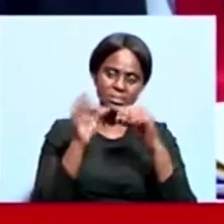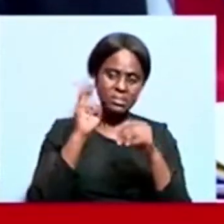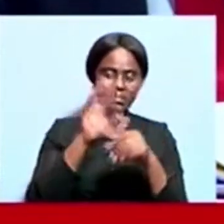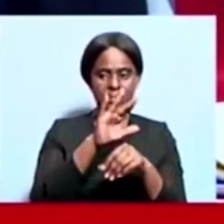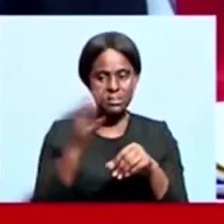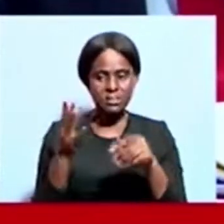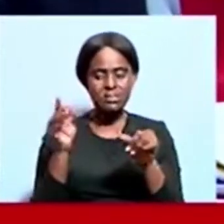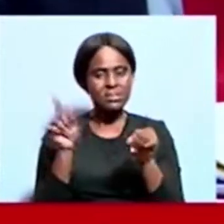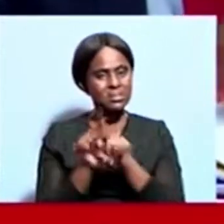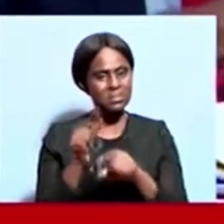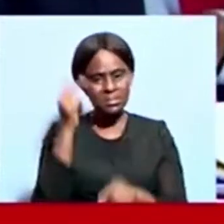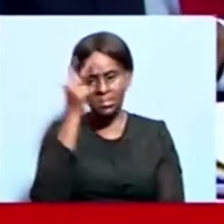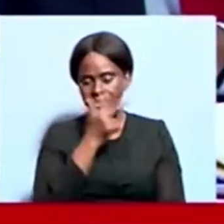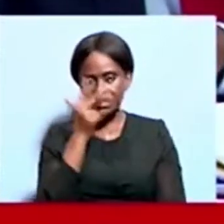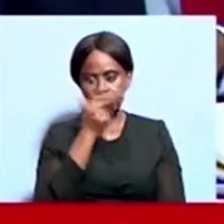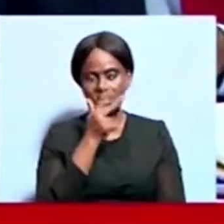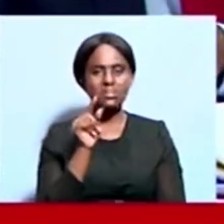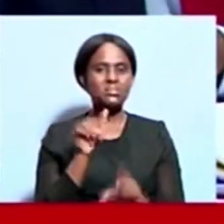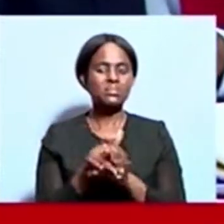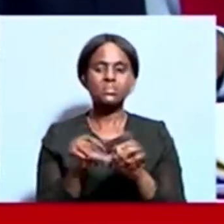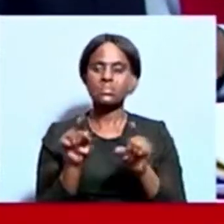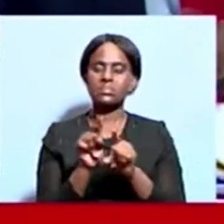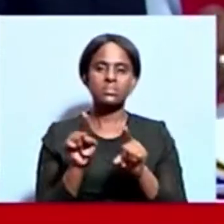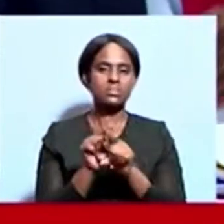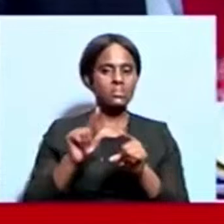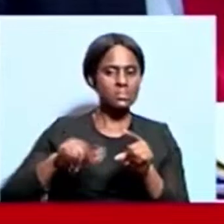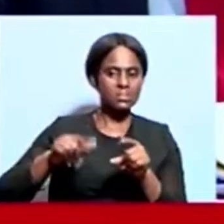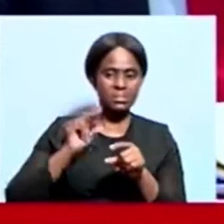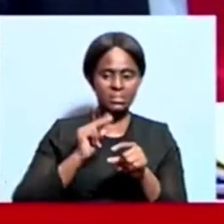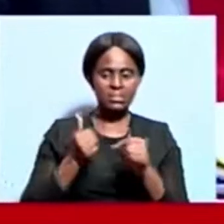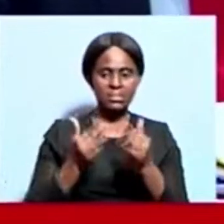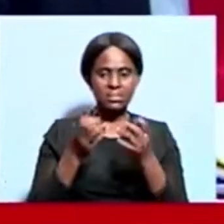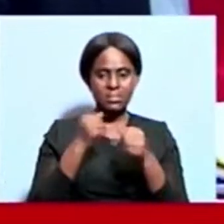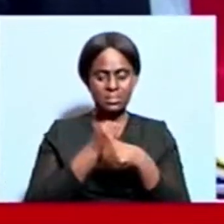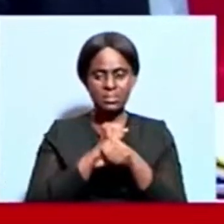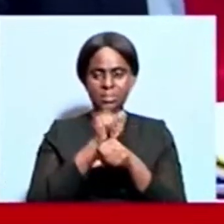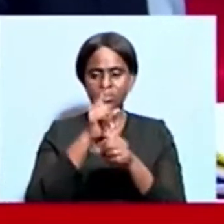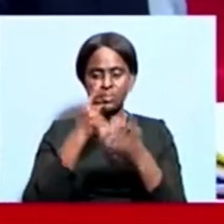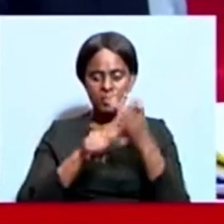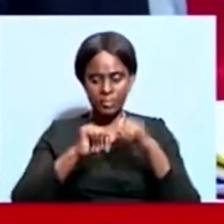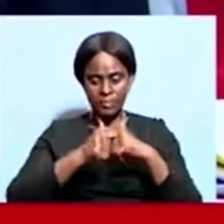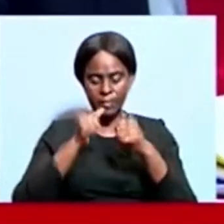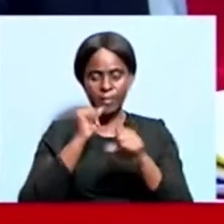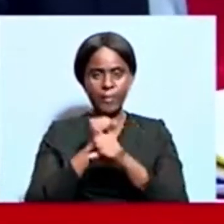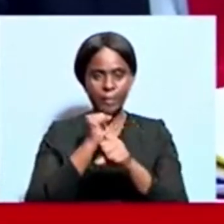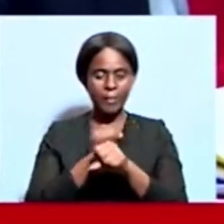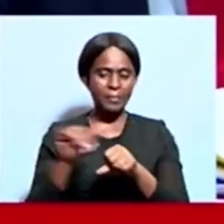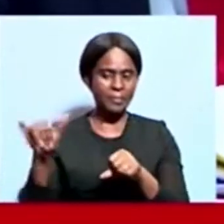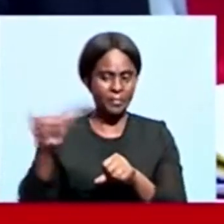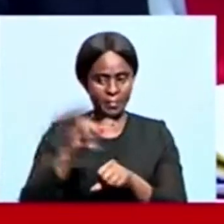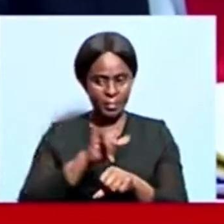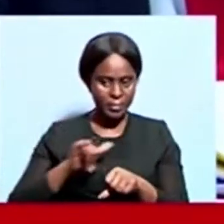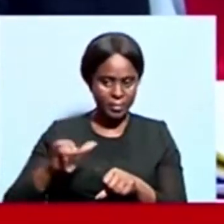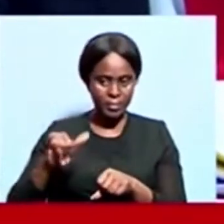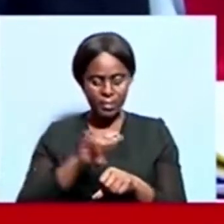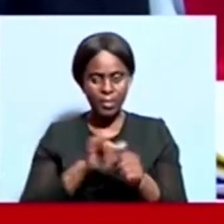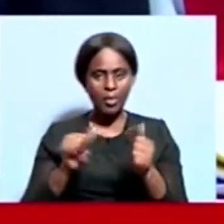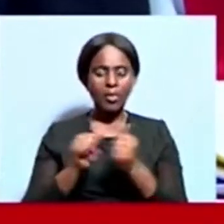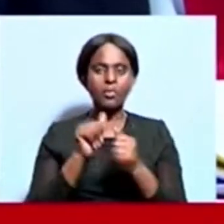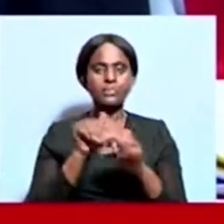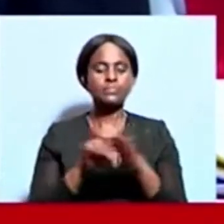to the Attorney General. In doing that, they are delayed. So we want to make sure that what we are doing is uniform. So we give the